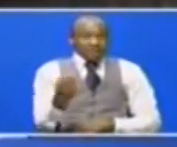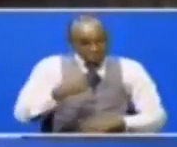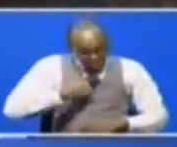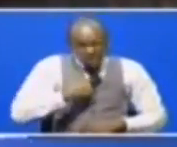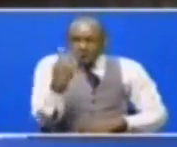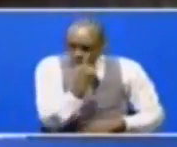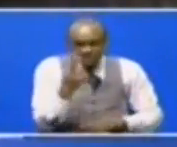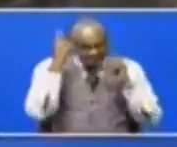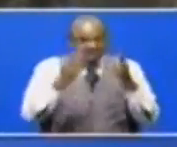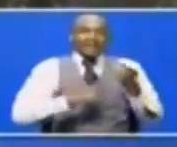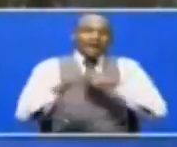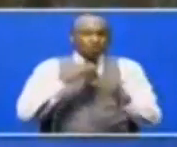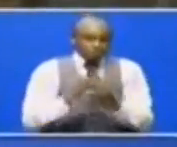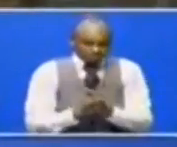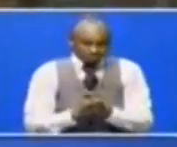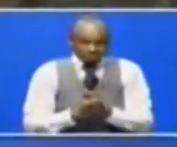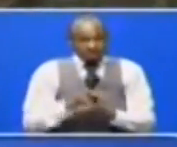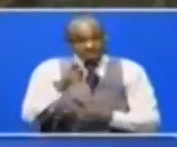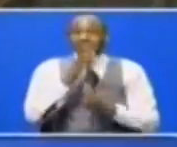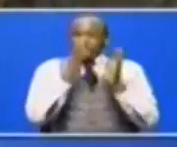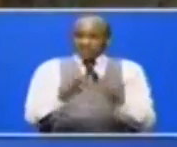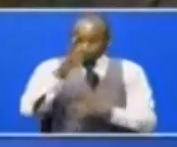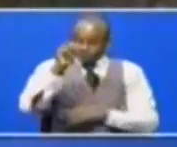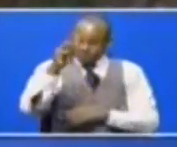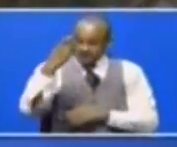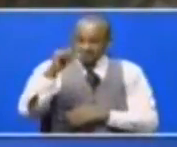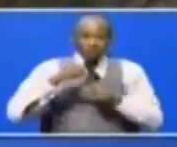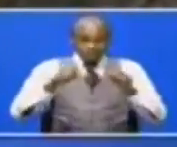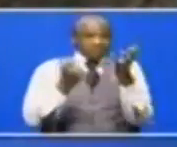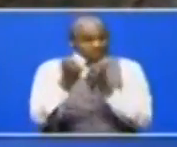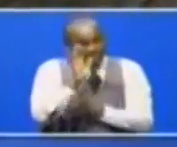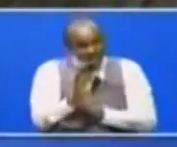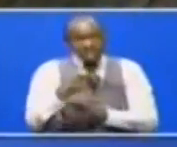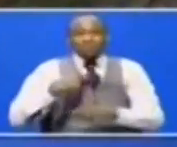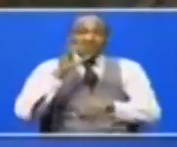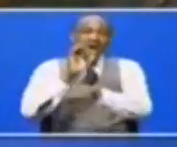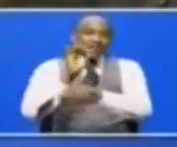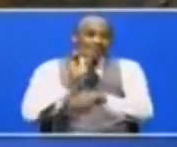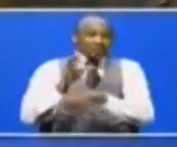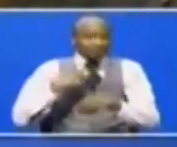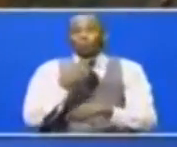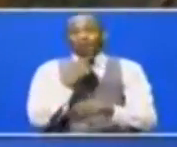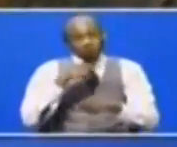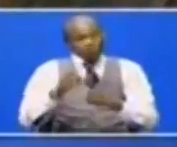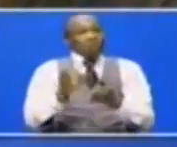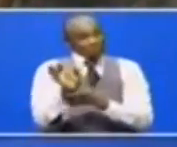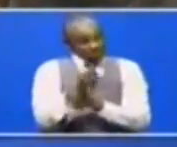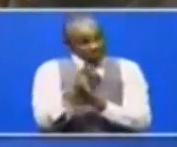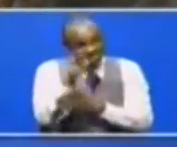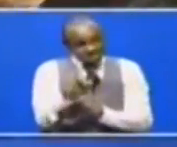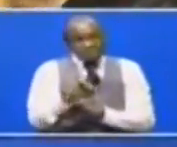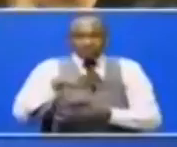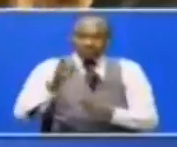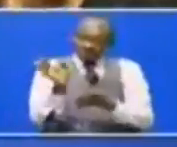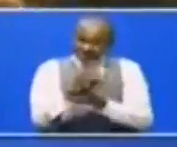Mimi tu ndio niliamua. As Mwangi soldiers on with his business, his advice to aspiring fish farmers is ensure you keep